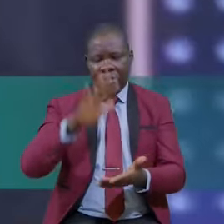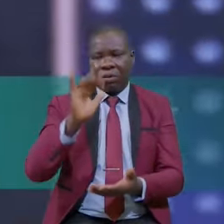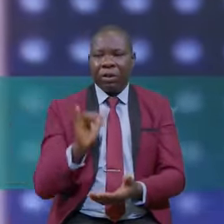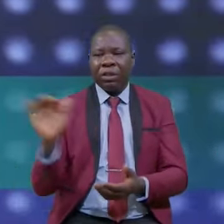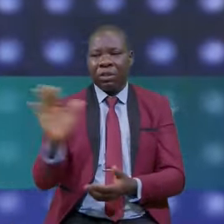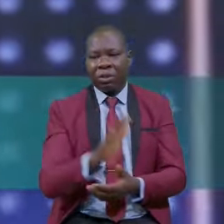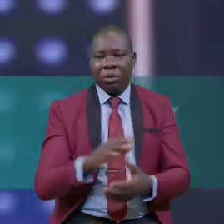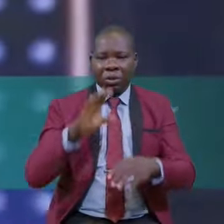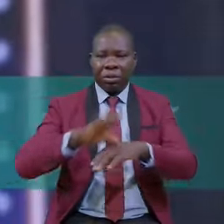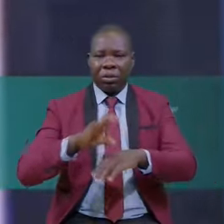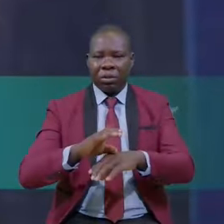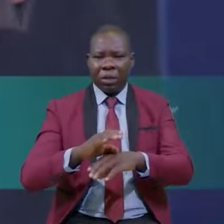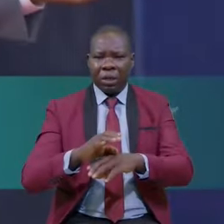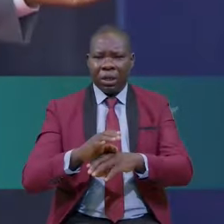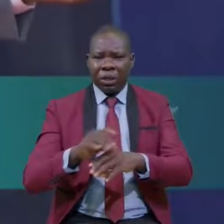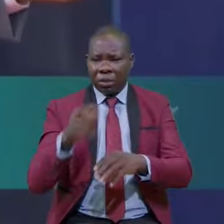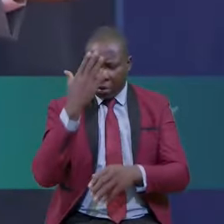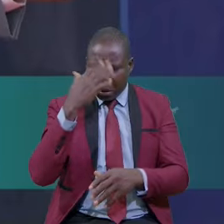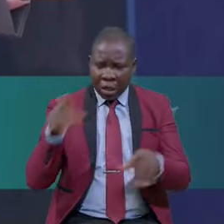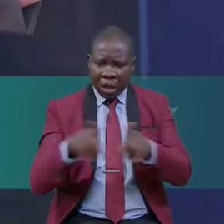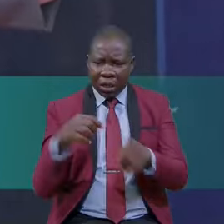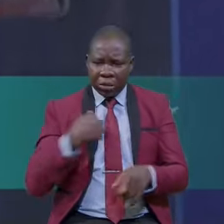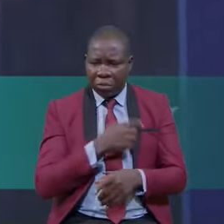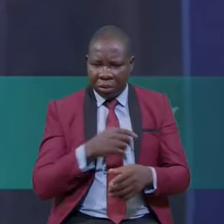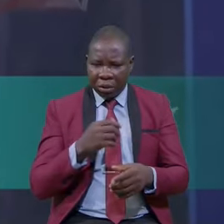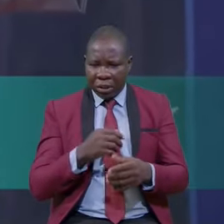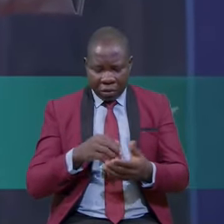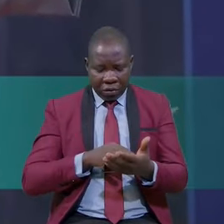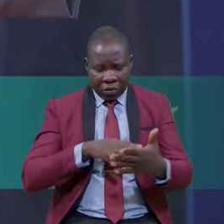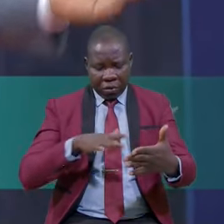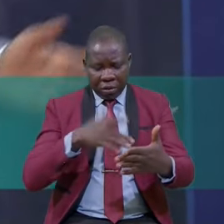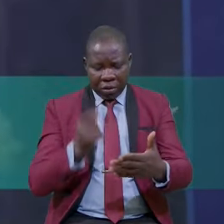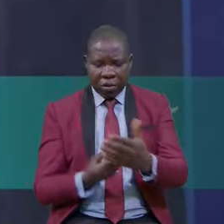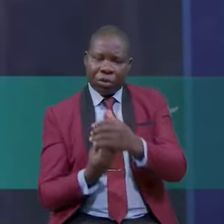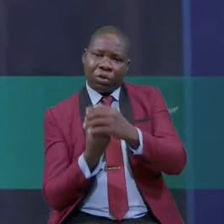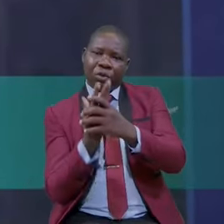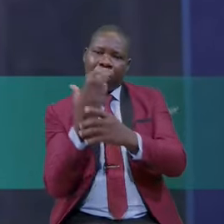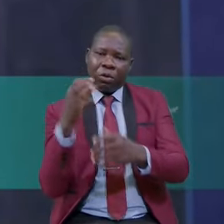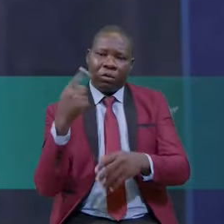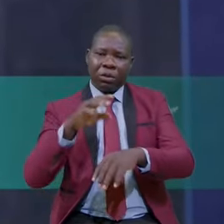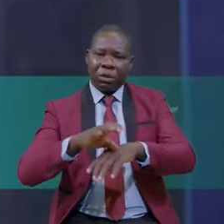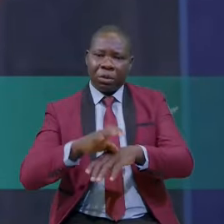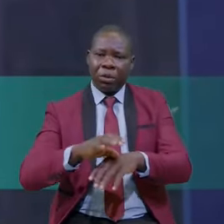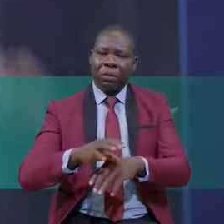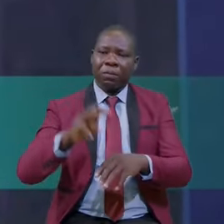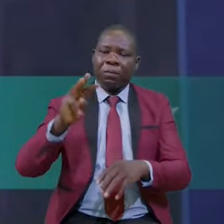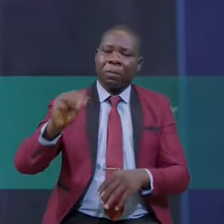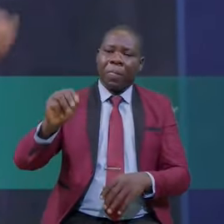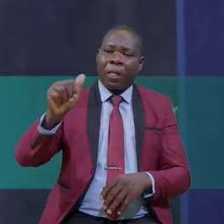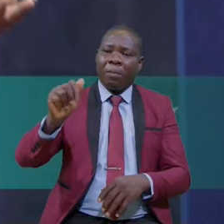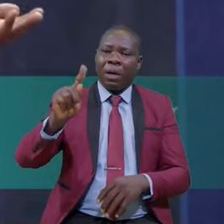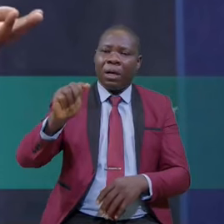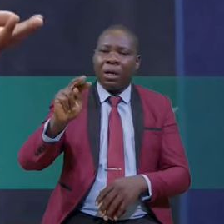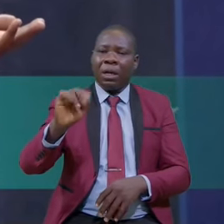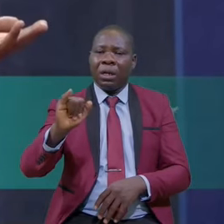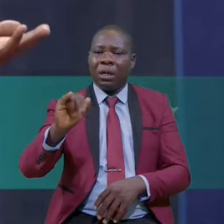the church, comme nous voyons la croissance de Martin Luther, nous voyons Martin Luther. And the Lord revealed to him the just shall live que le juste by vivra par